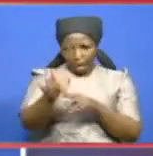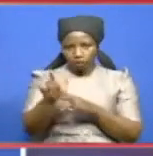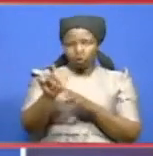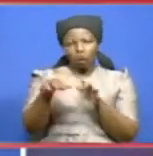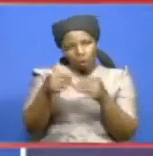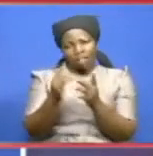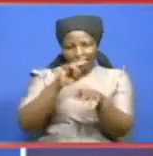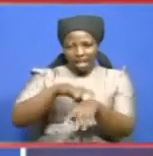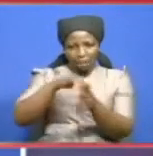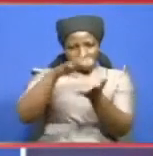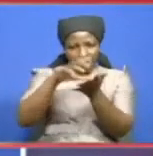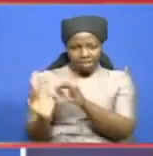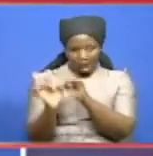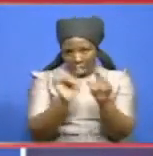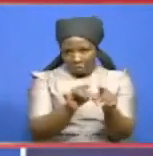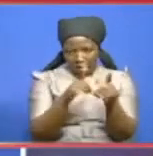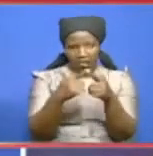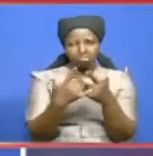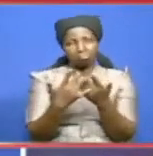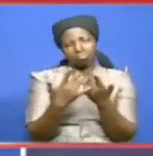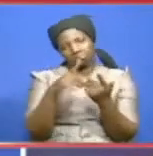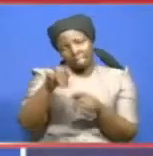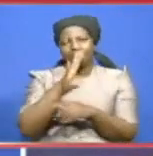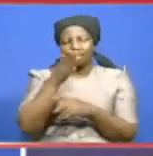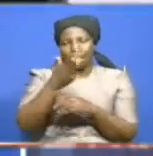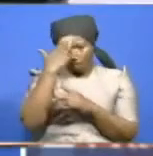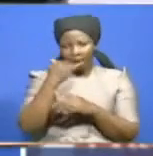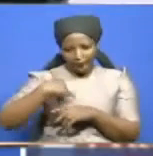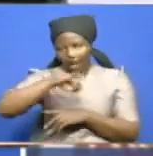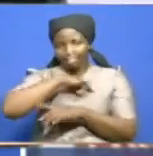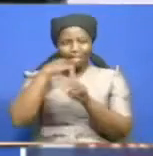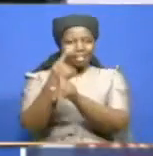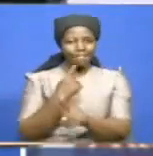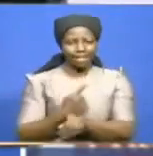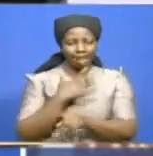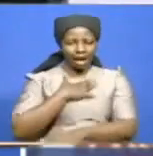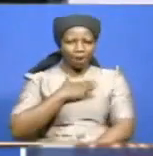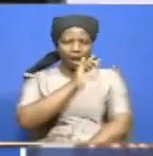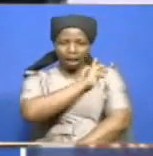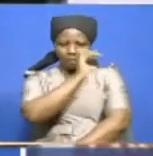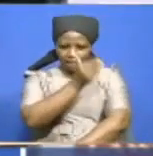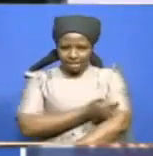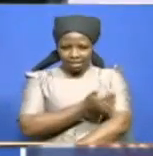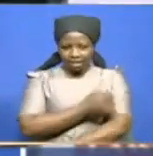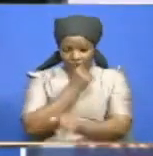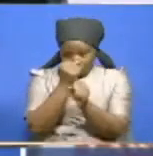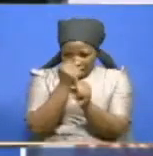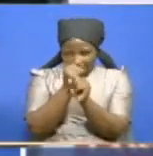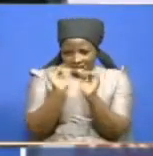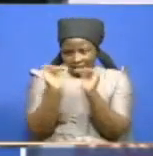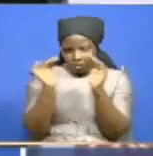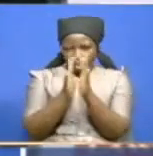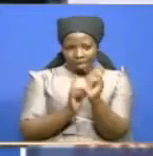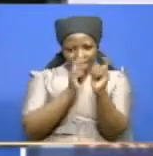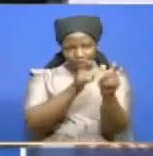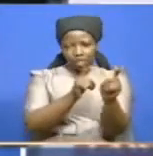because we are diversified, we are human beings. Our capacities, work is a gift. You're gifted